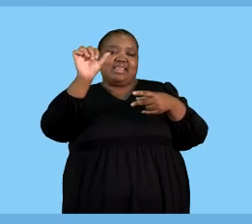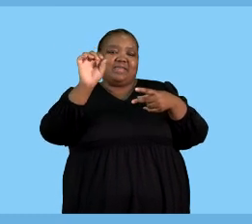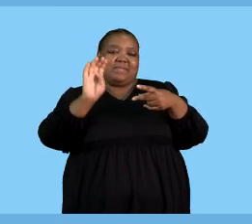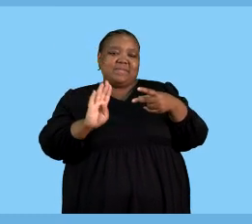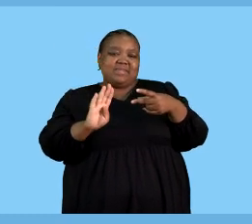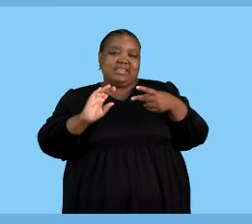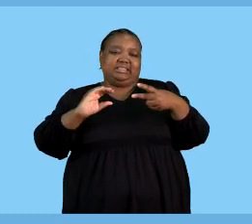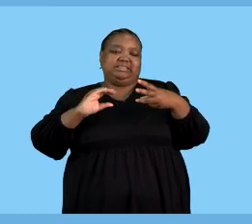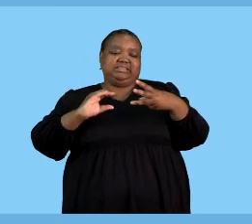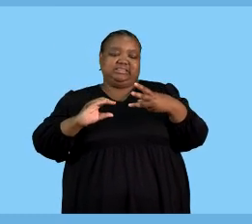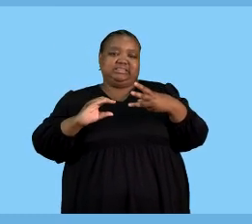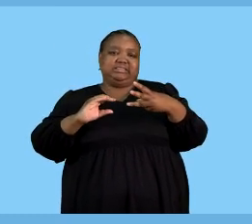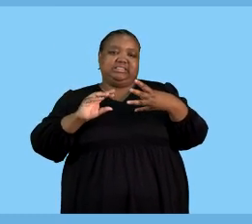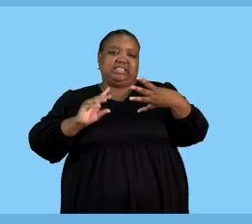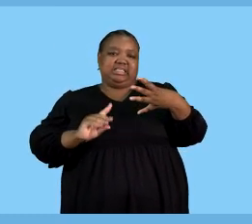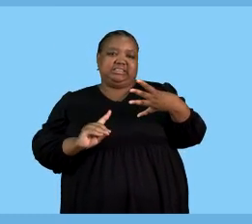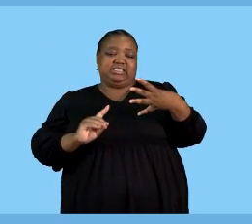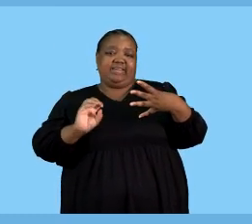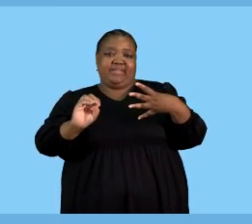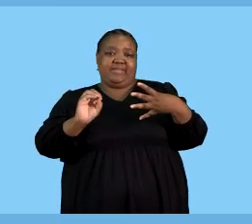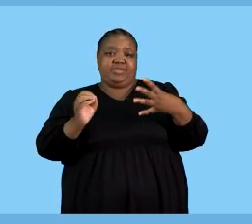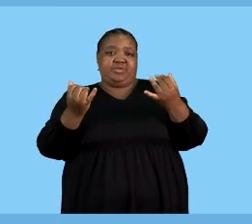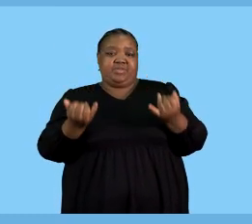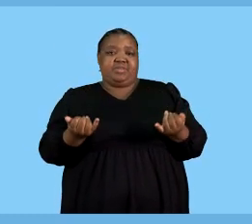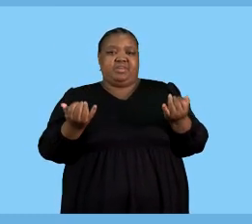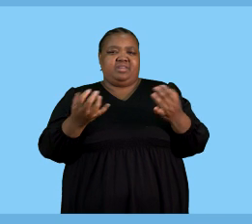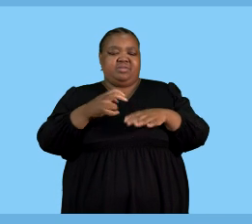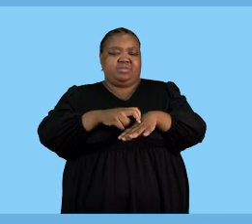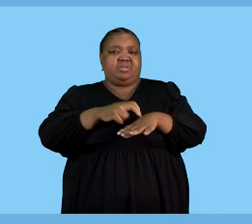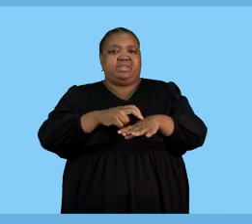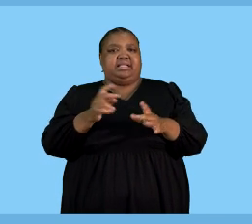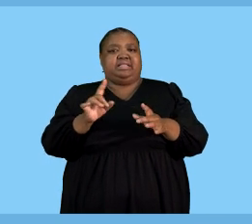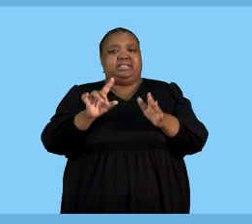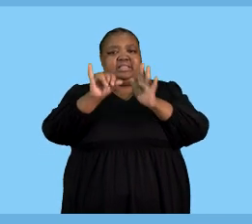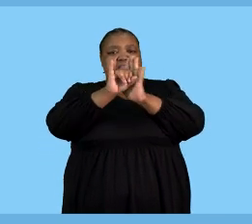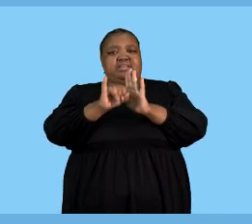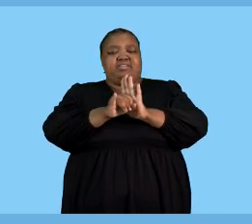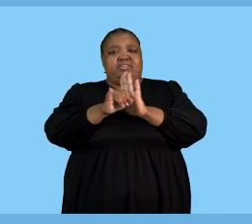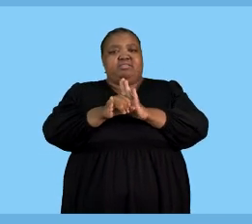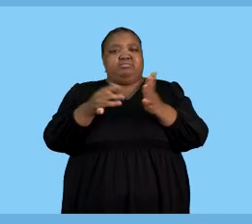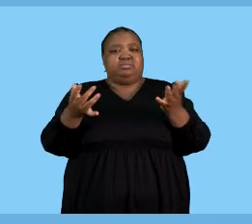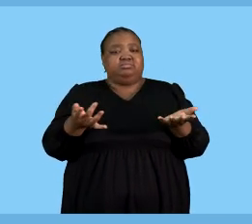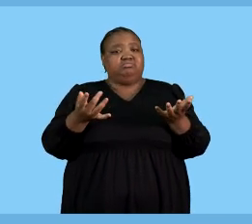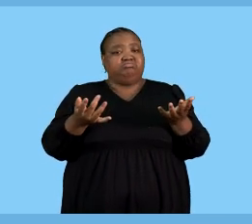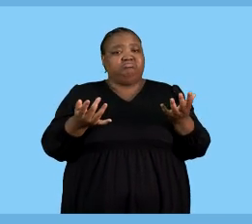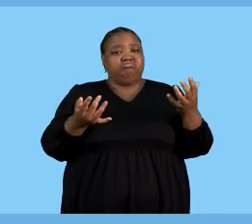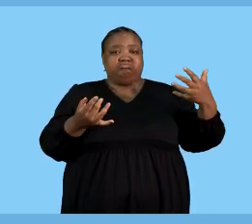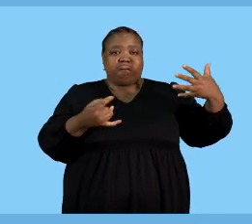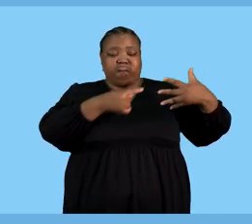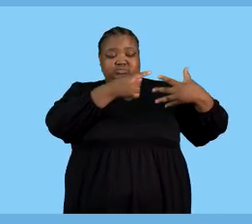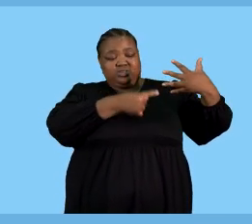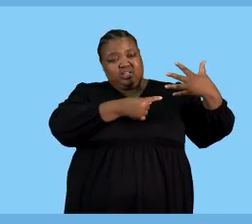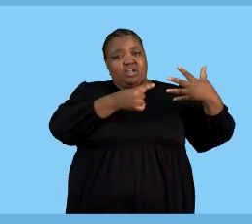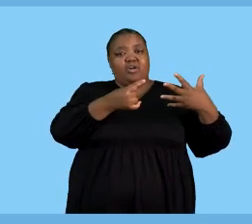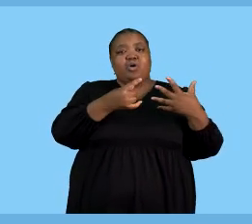A, B, C, and D. We need to identify if whether these